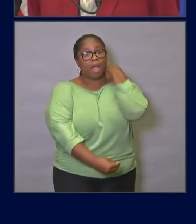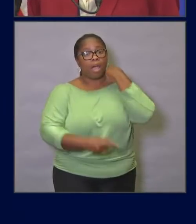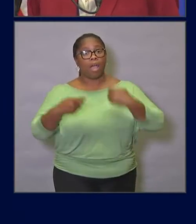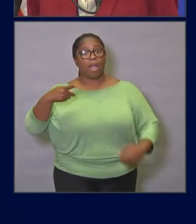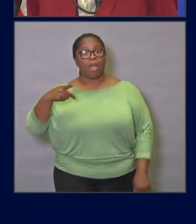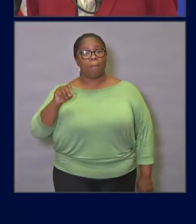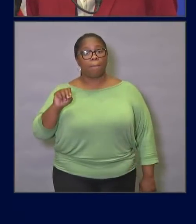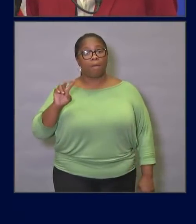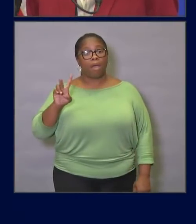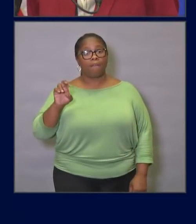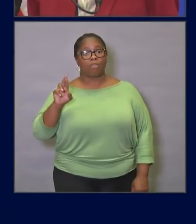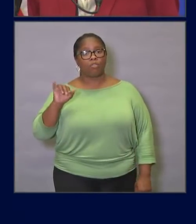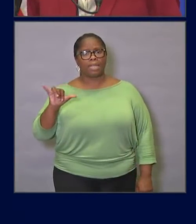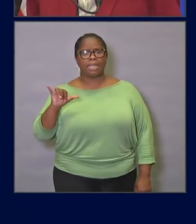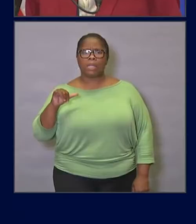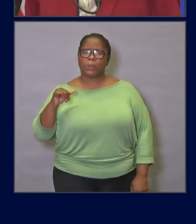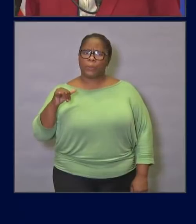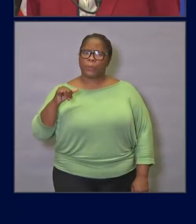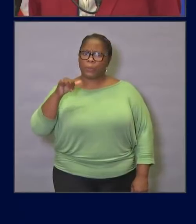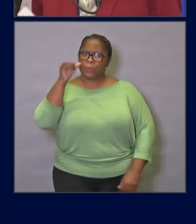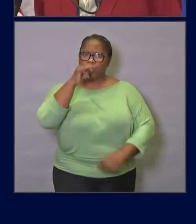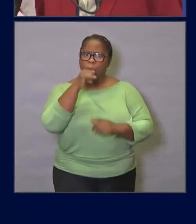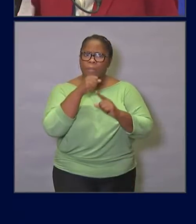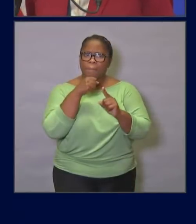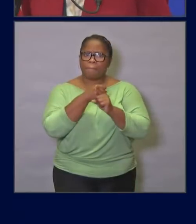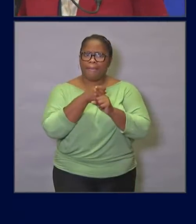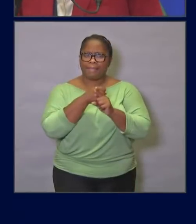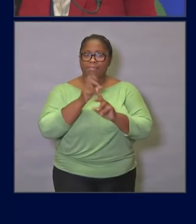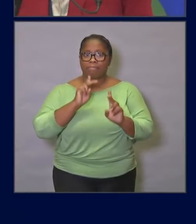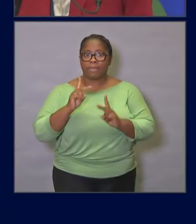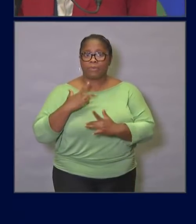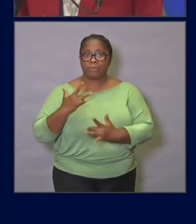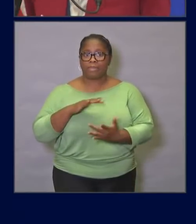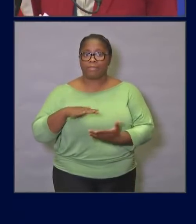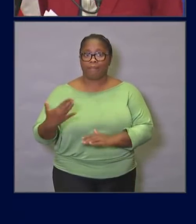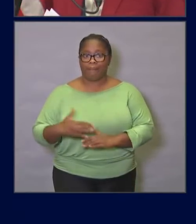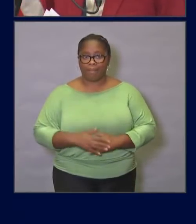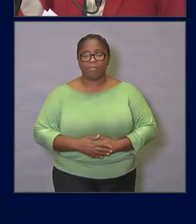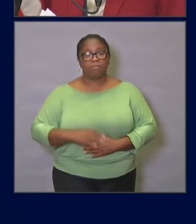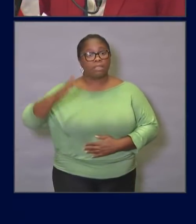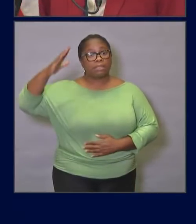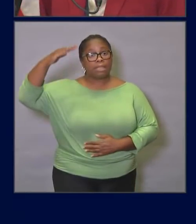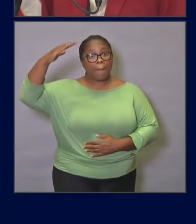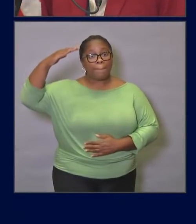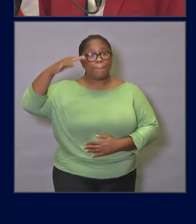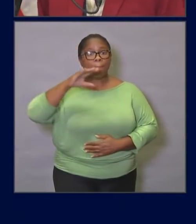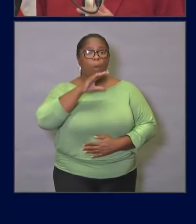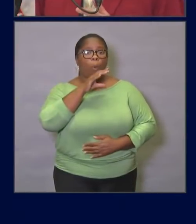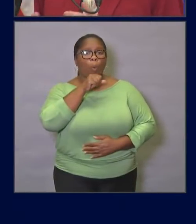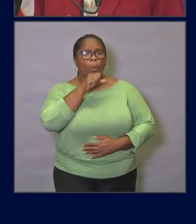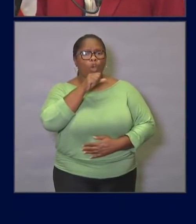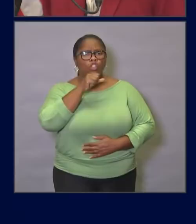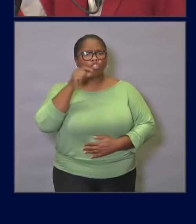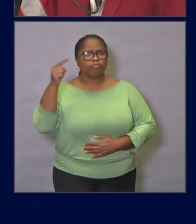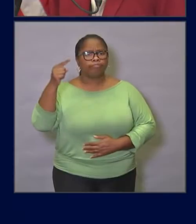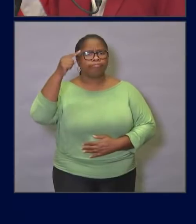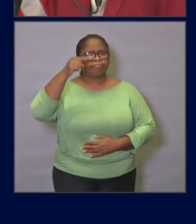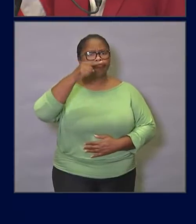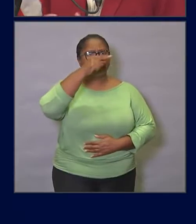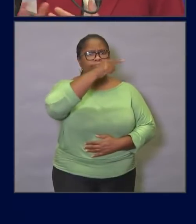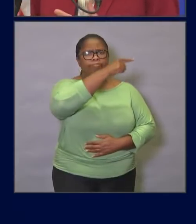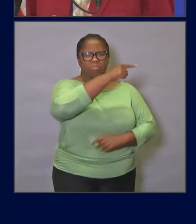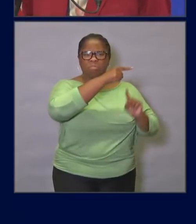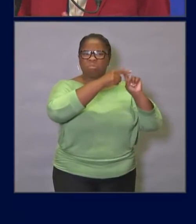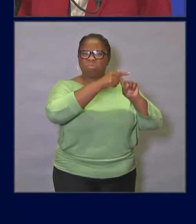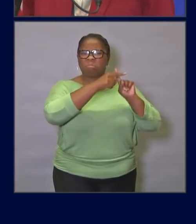impact on who's dying. And you can see from here that the orange line at the top, which represents those living in the poorest